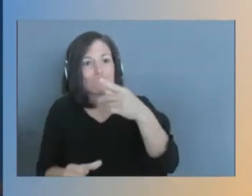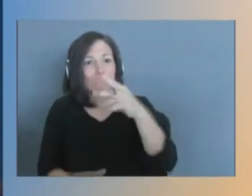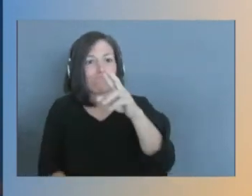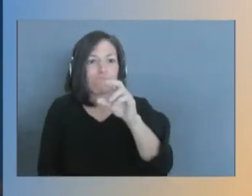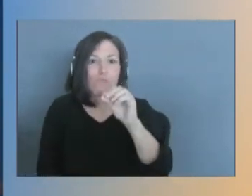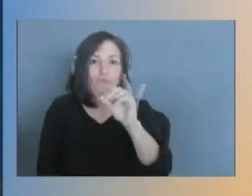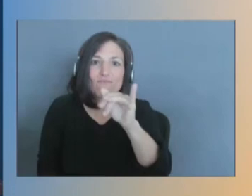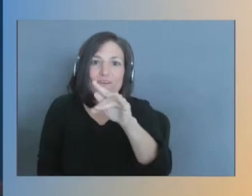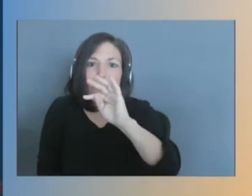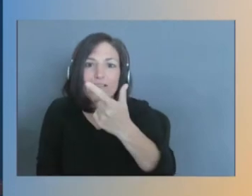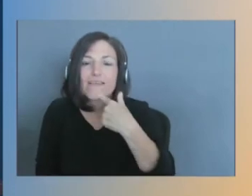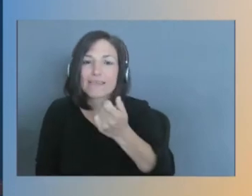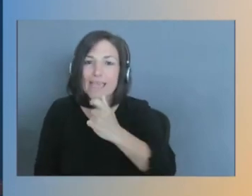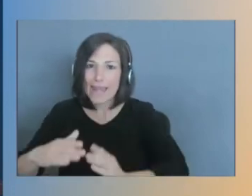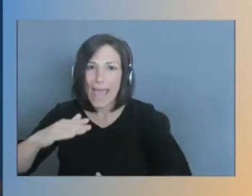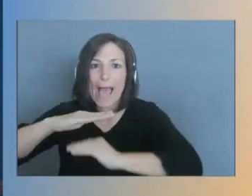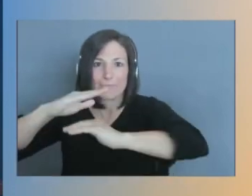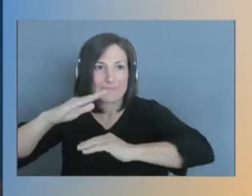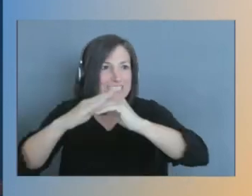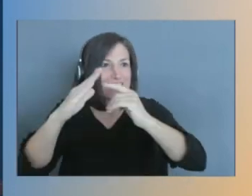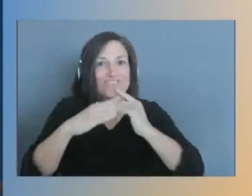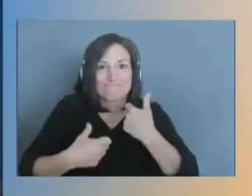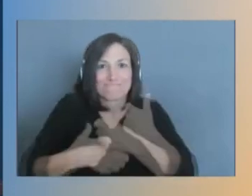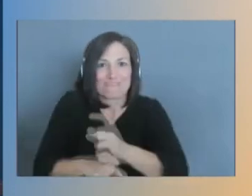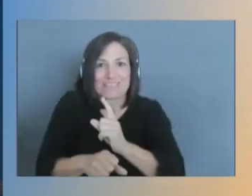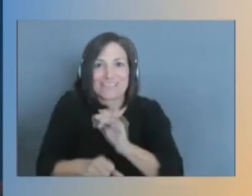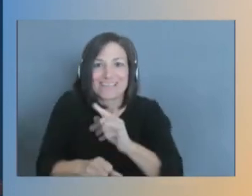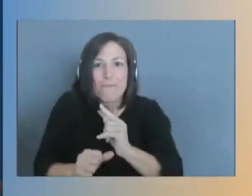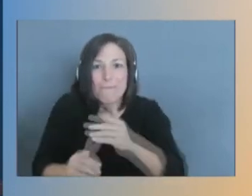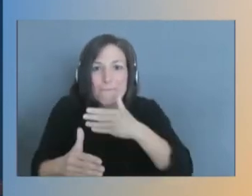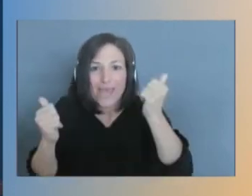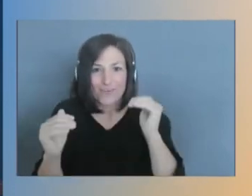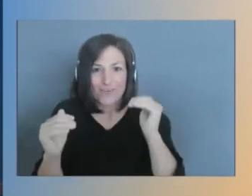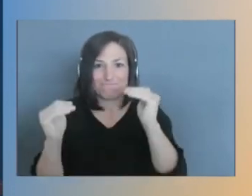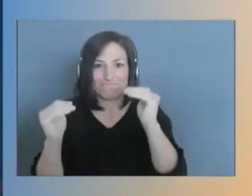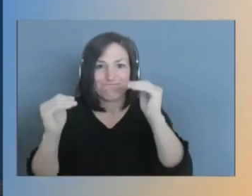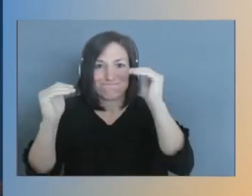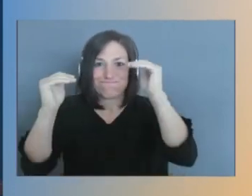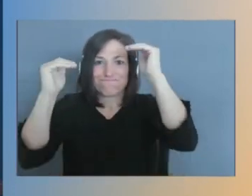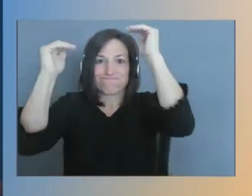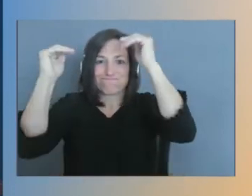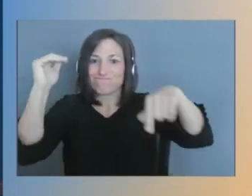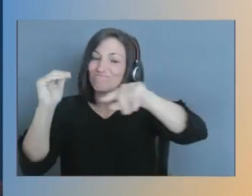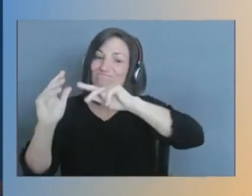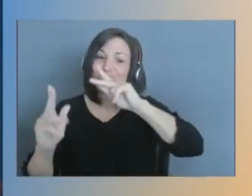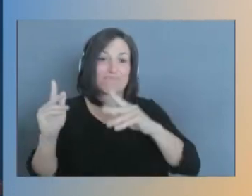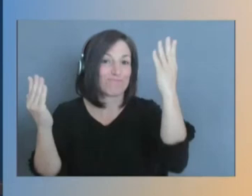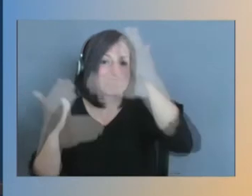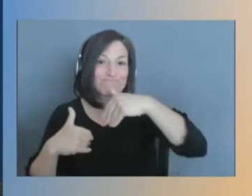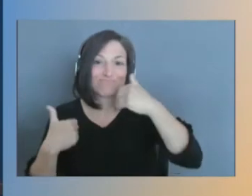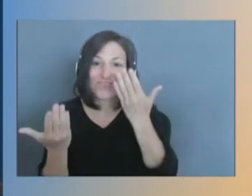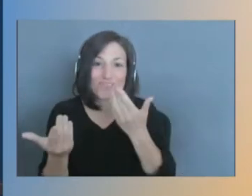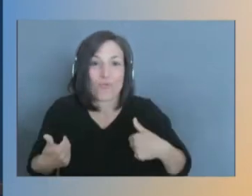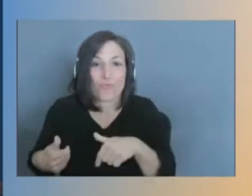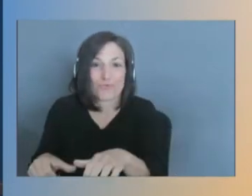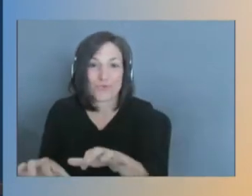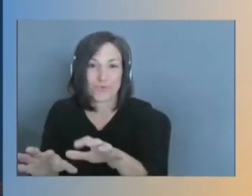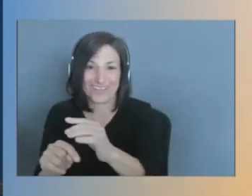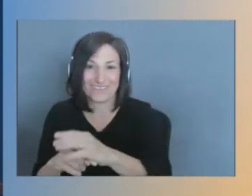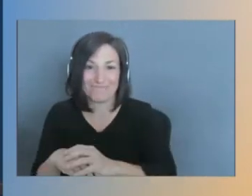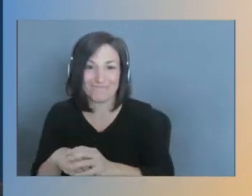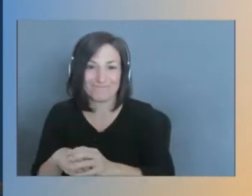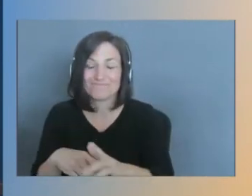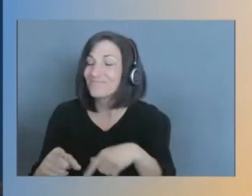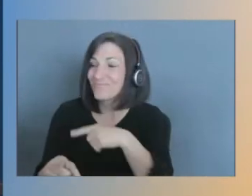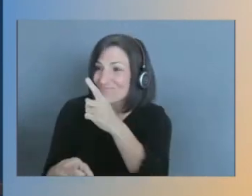we launch something to just keep making it better and better and better. Yeah, absolutely. I think if you've lived in the